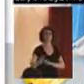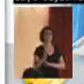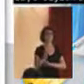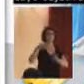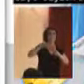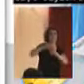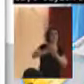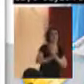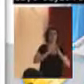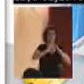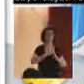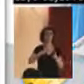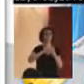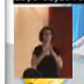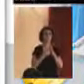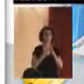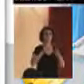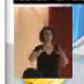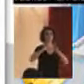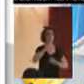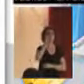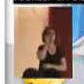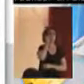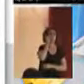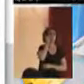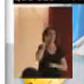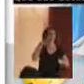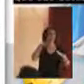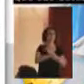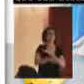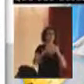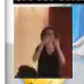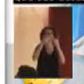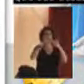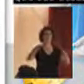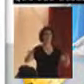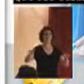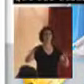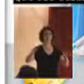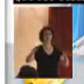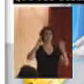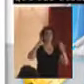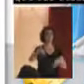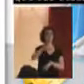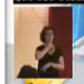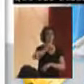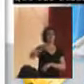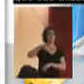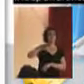as a member of the scientific committee of the DRT, and I will be speaking about open solution